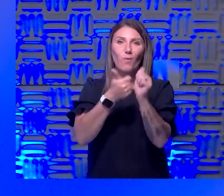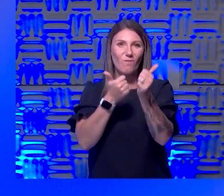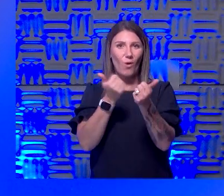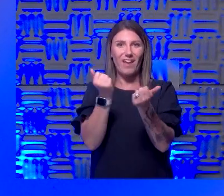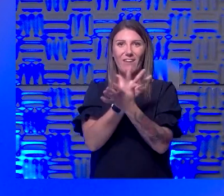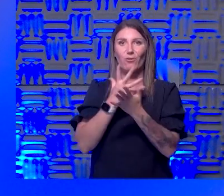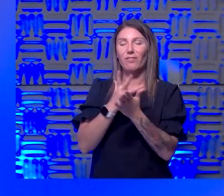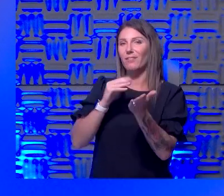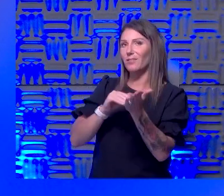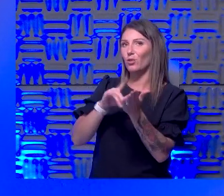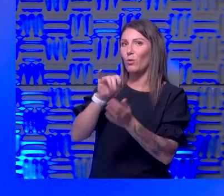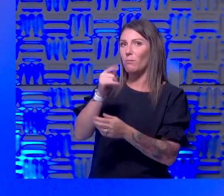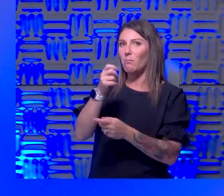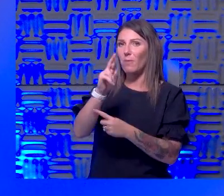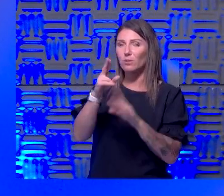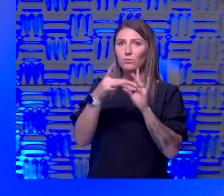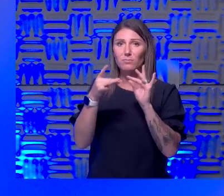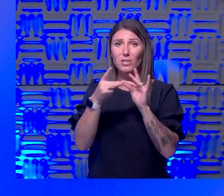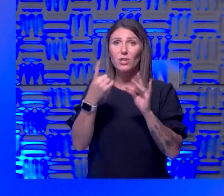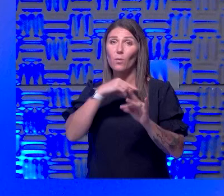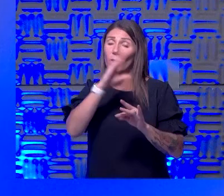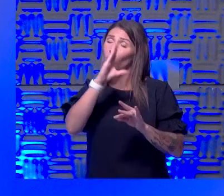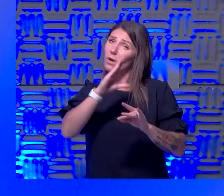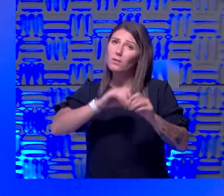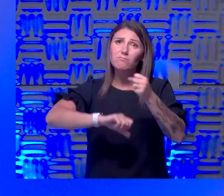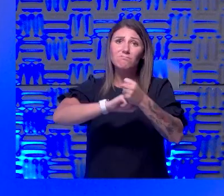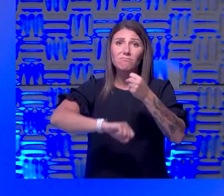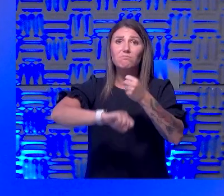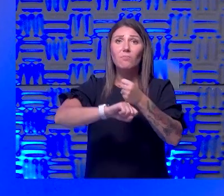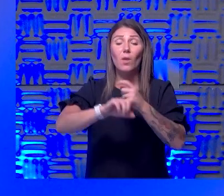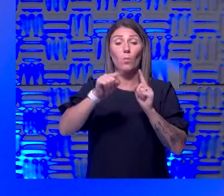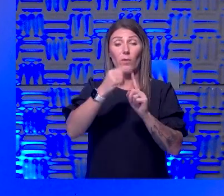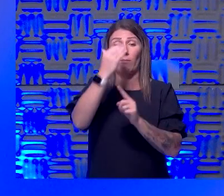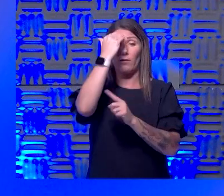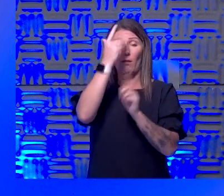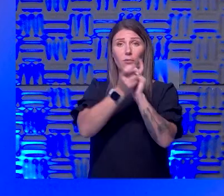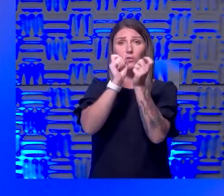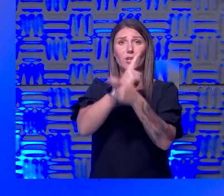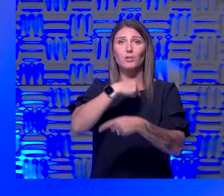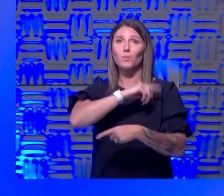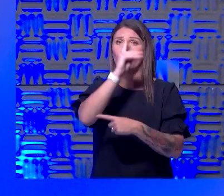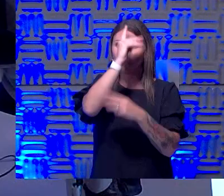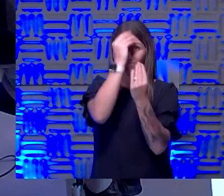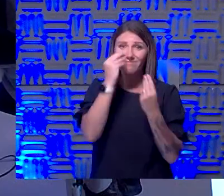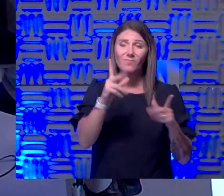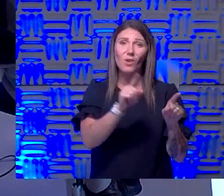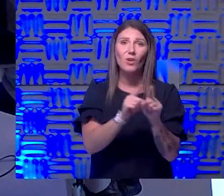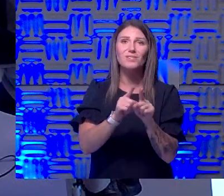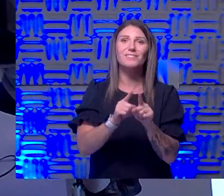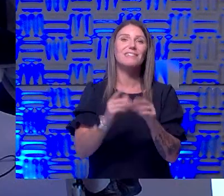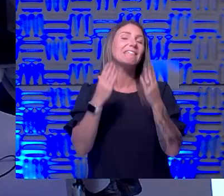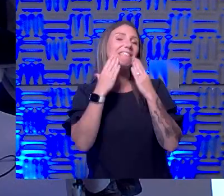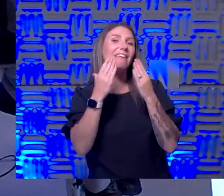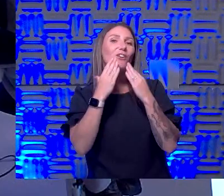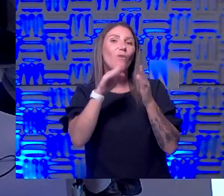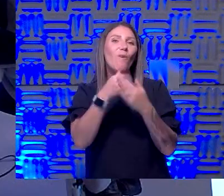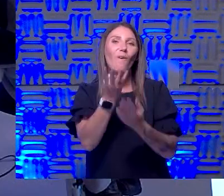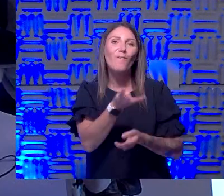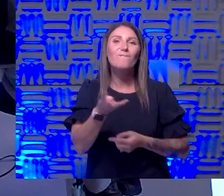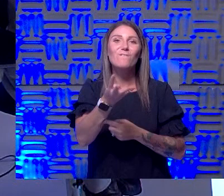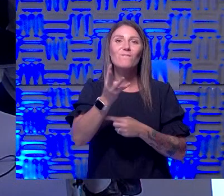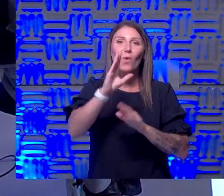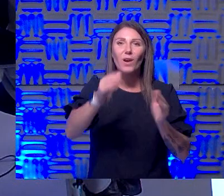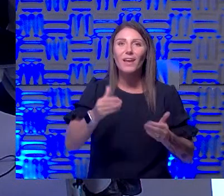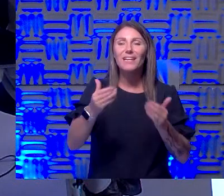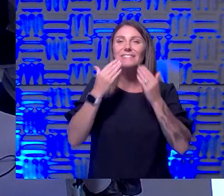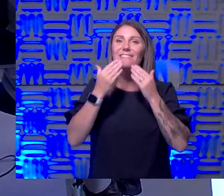about. And we will continue to promote it. And again, as the knowledge changes, we will keep you up to date on that as well. Thanks to all four of our guests today. We appreciate it, and